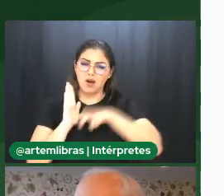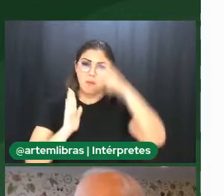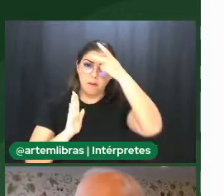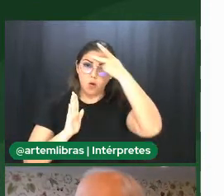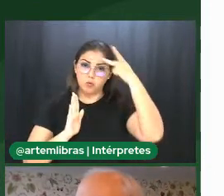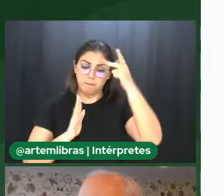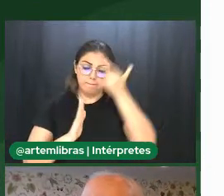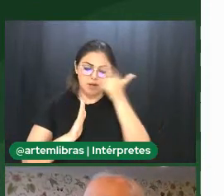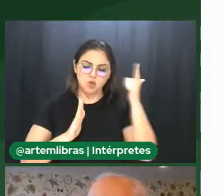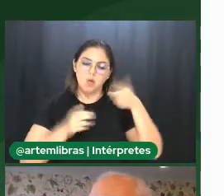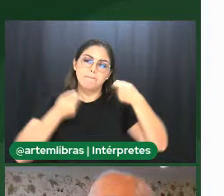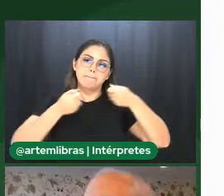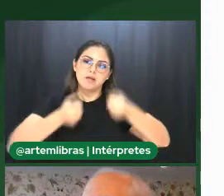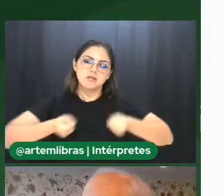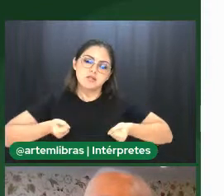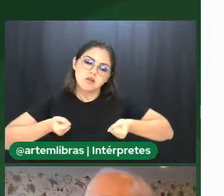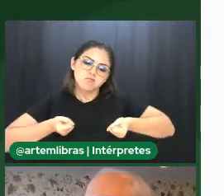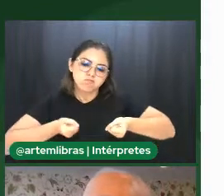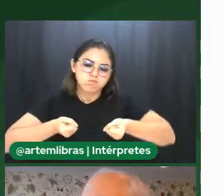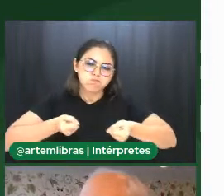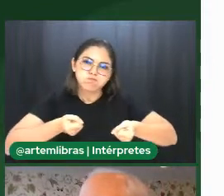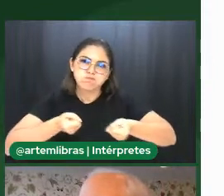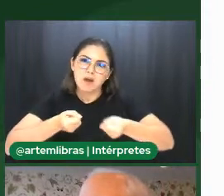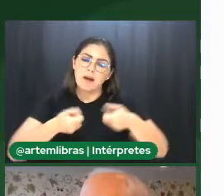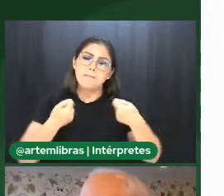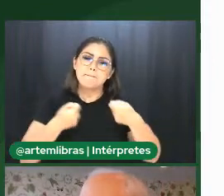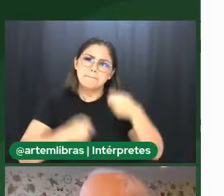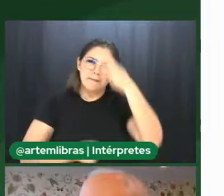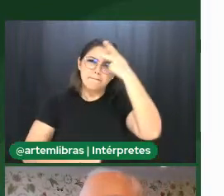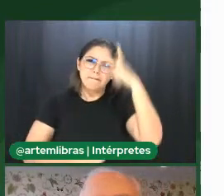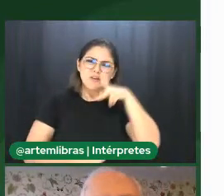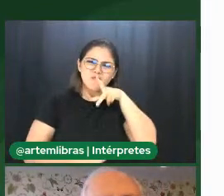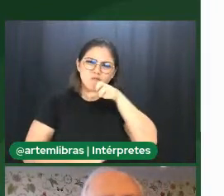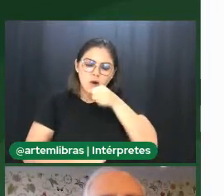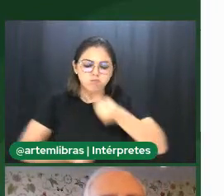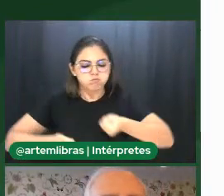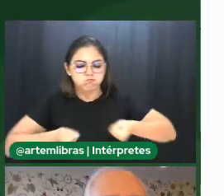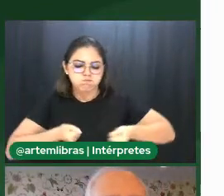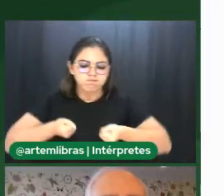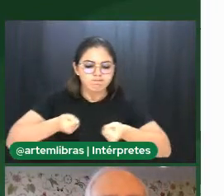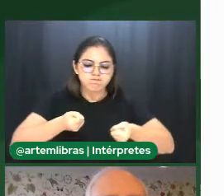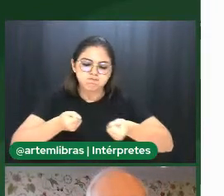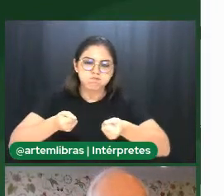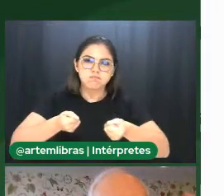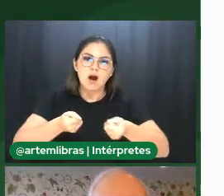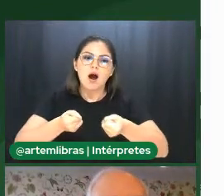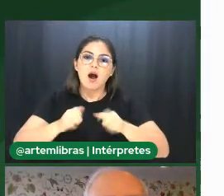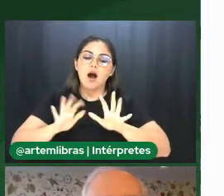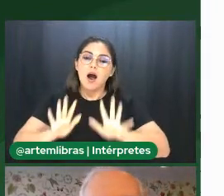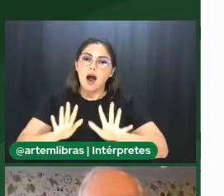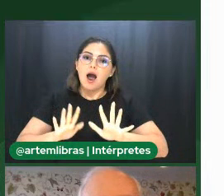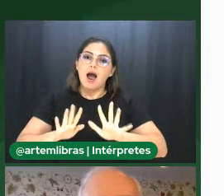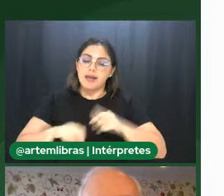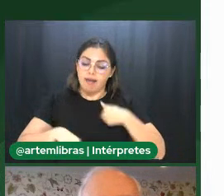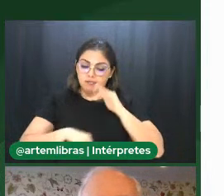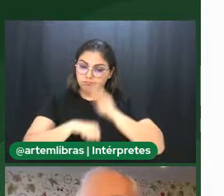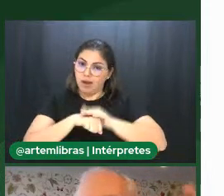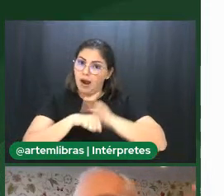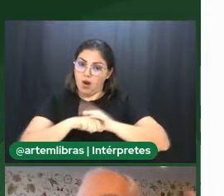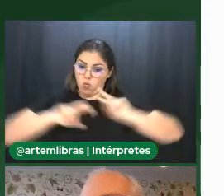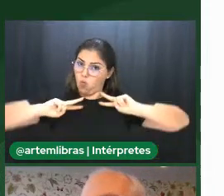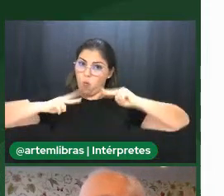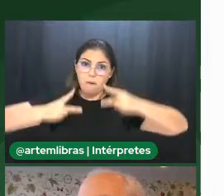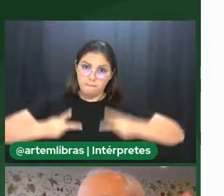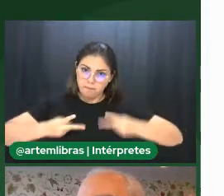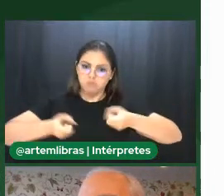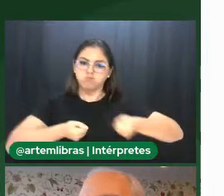patient themselves. And so they went to robotic devices, which would navigate automatically to the destination, but